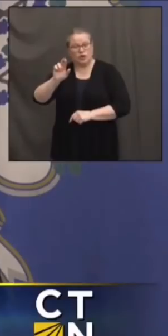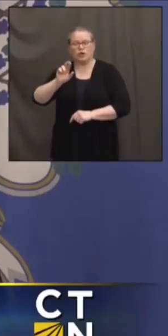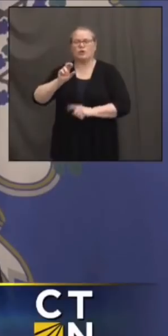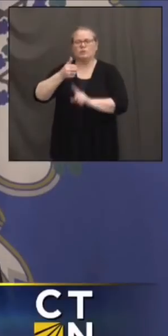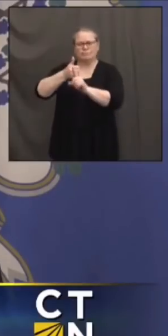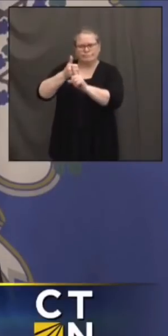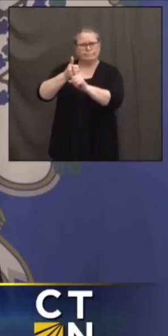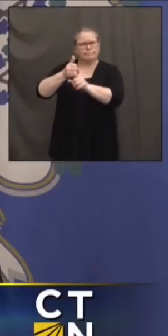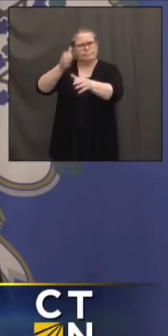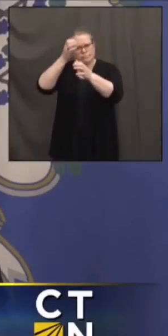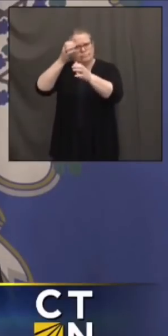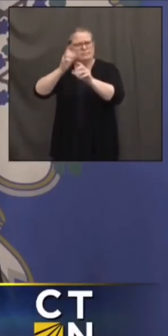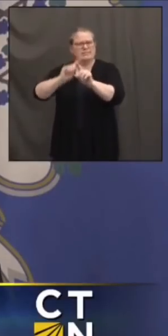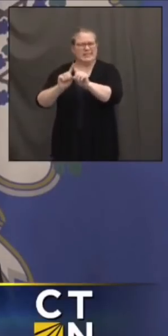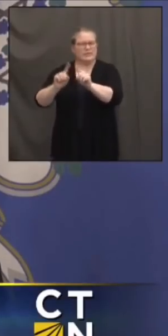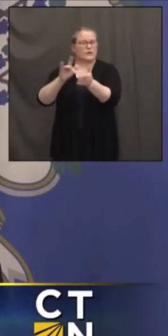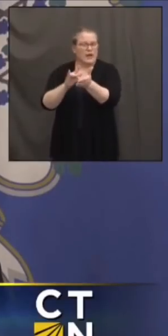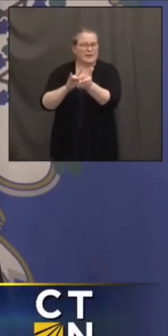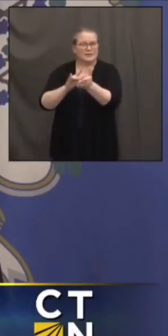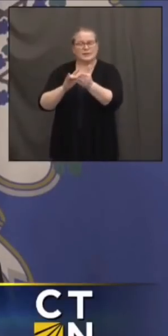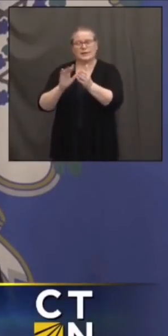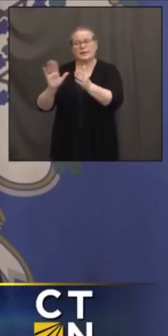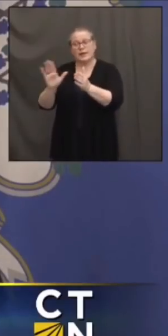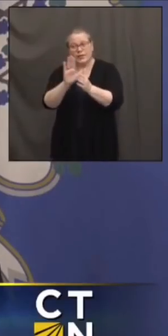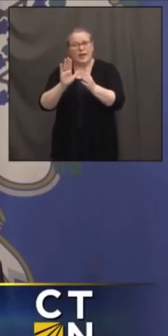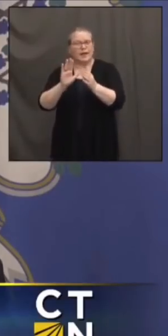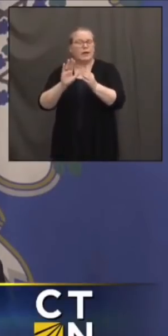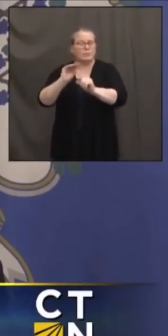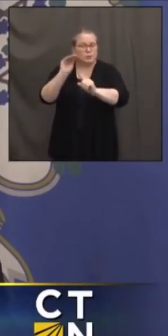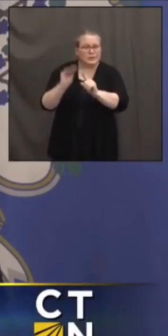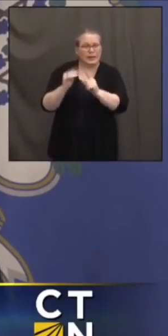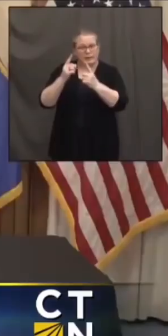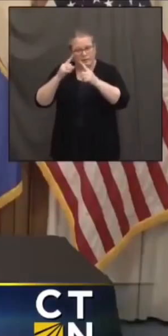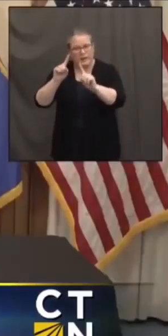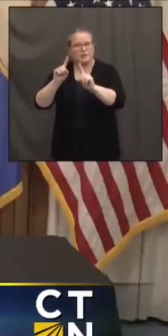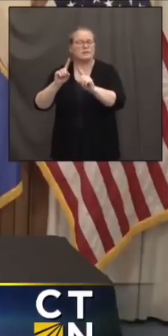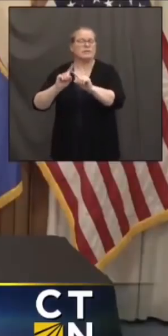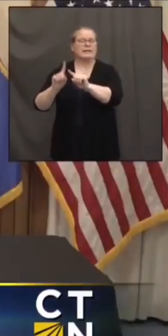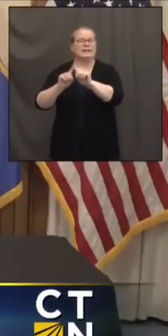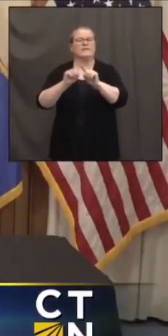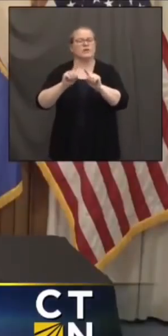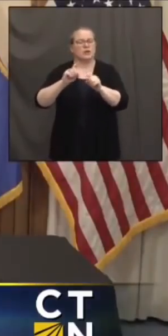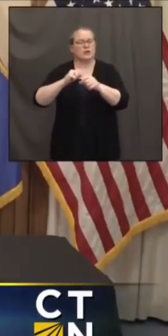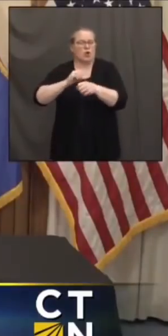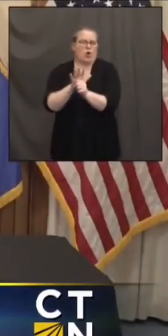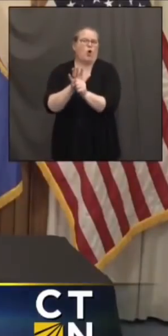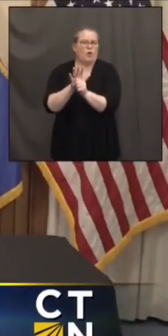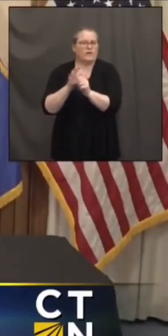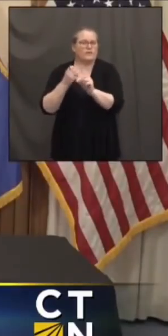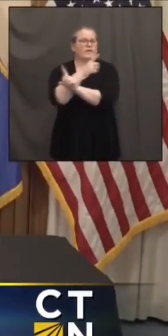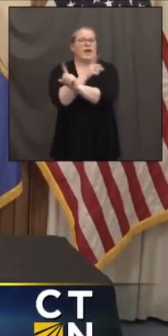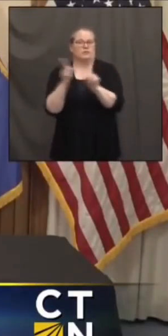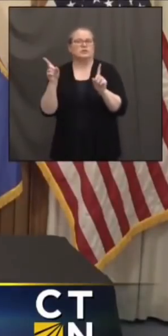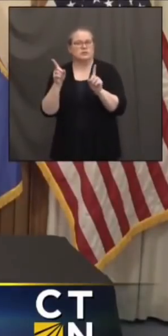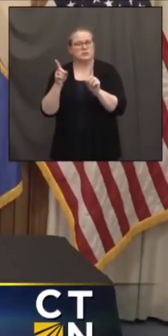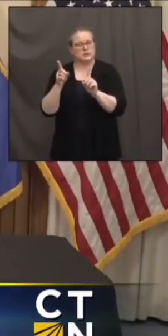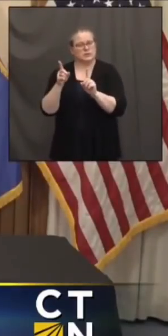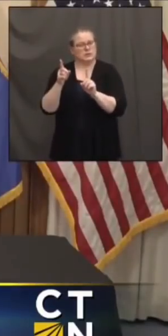their efficacy against these different variants. So with that, love to take your questions. Channel 3 Eyewitness